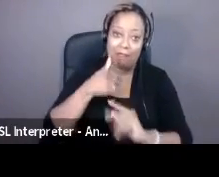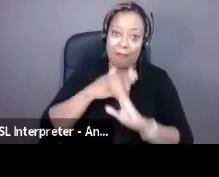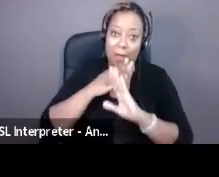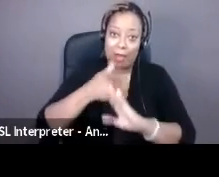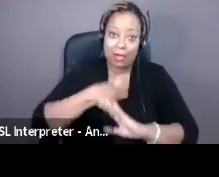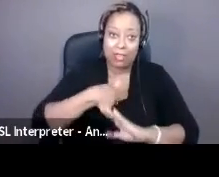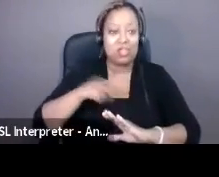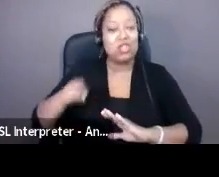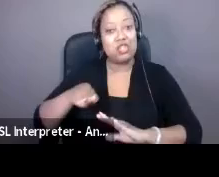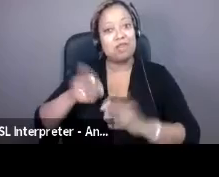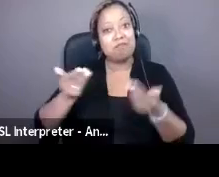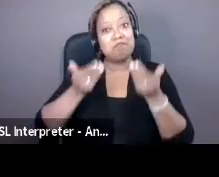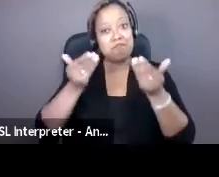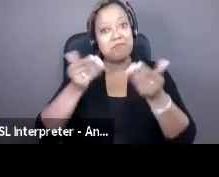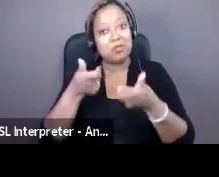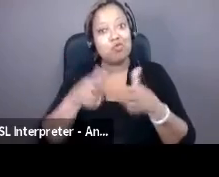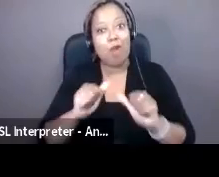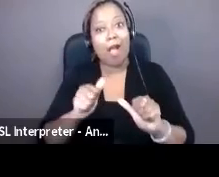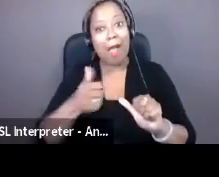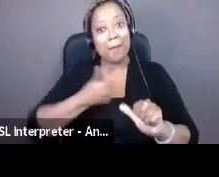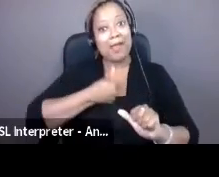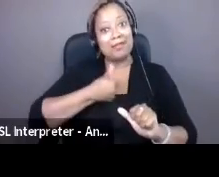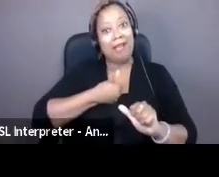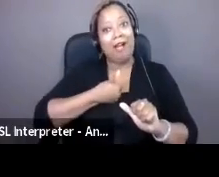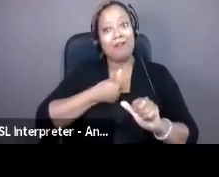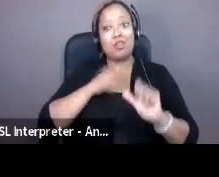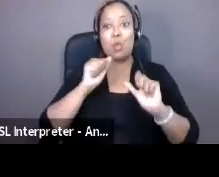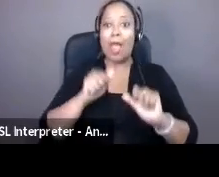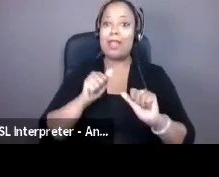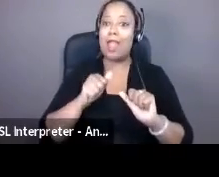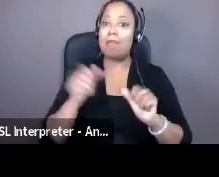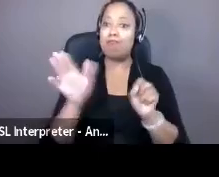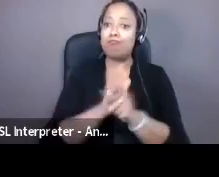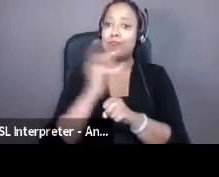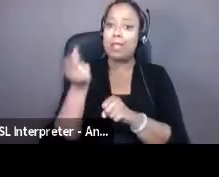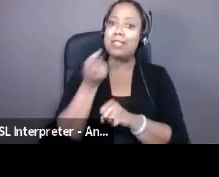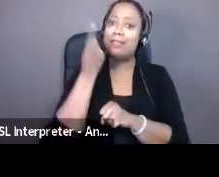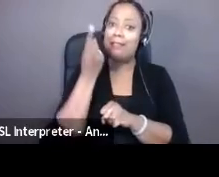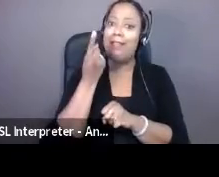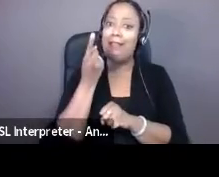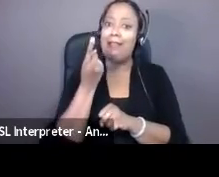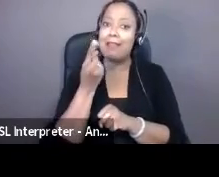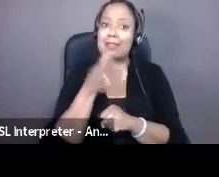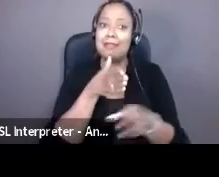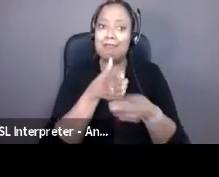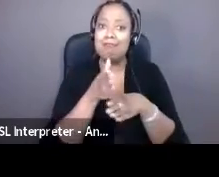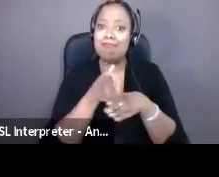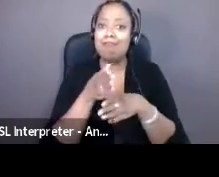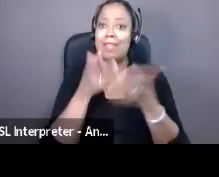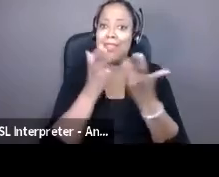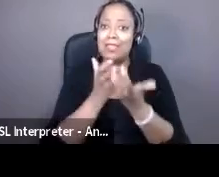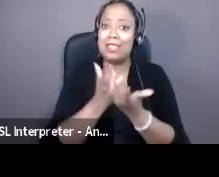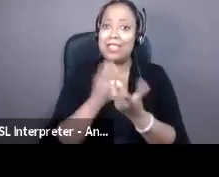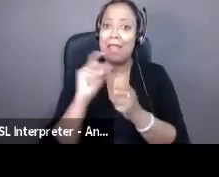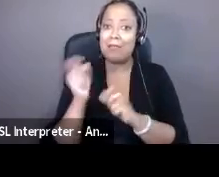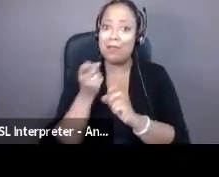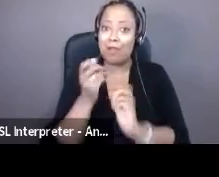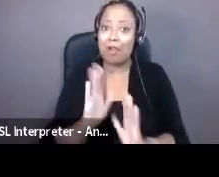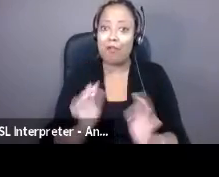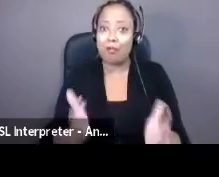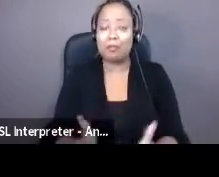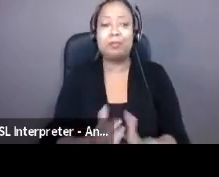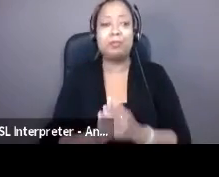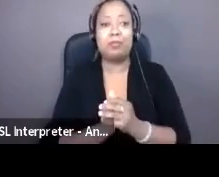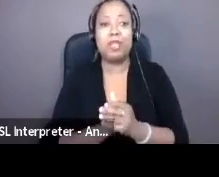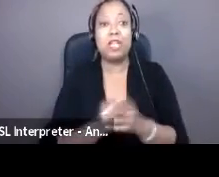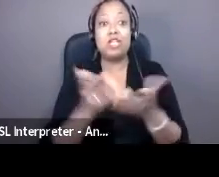insisted that I should try some of these techniques for myself so I could truly understand how talented these adaptive golfers really are. When she wanted me to